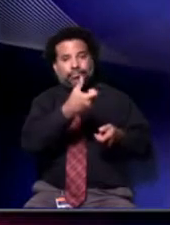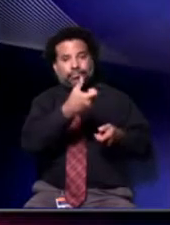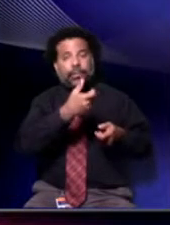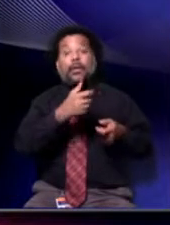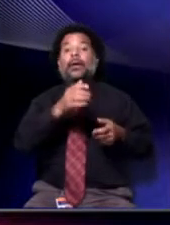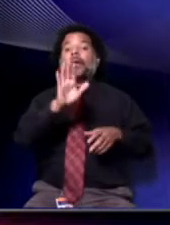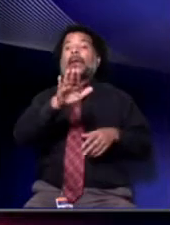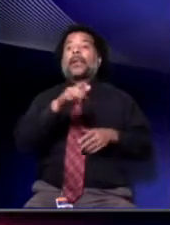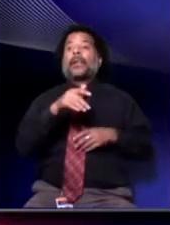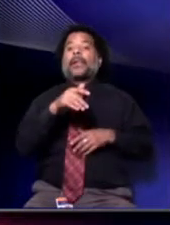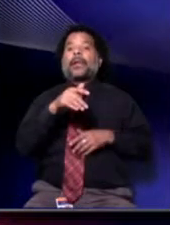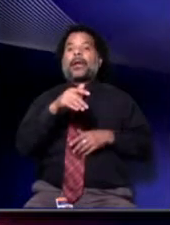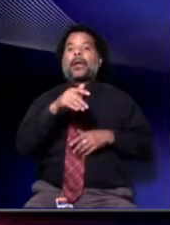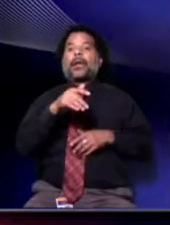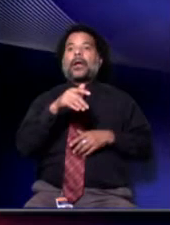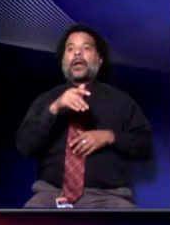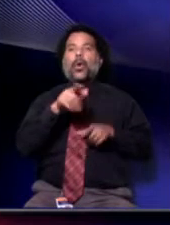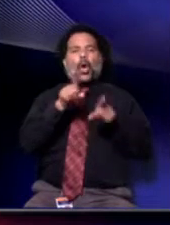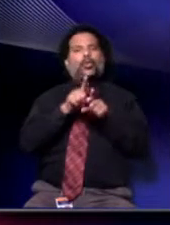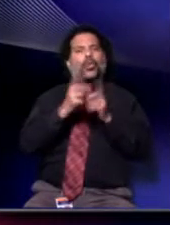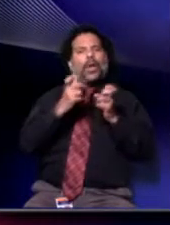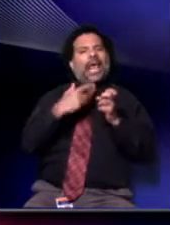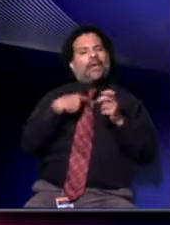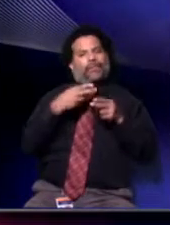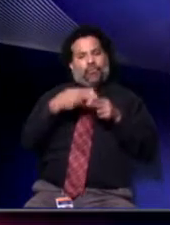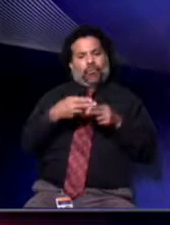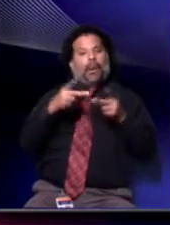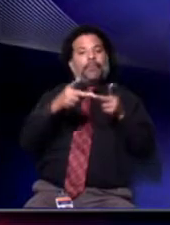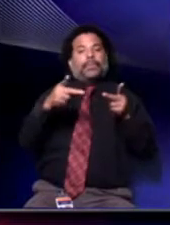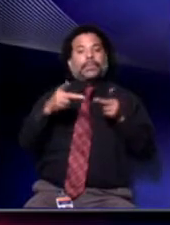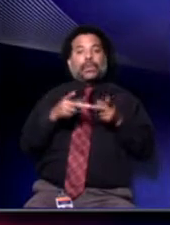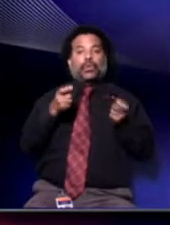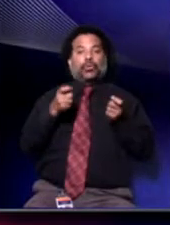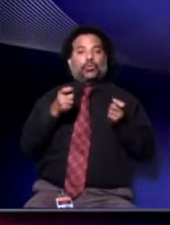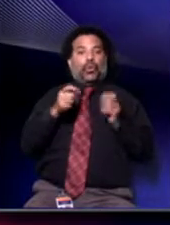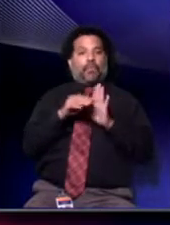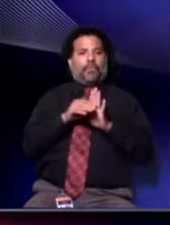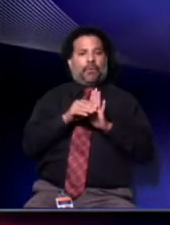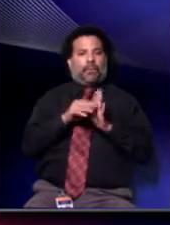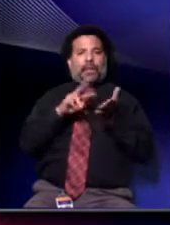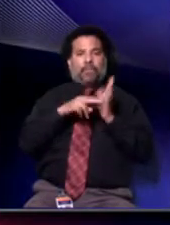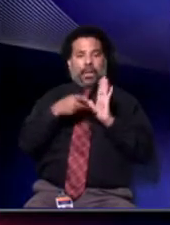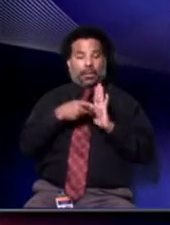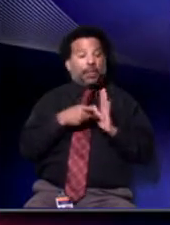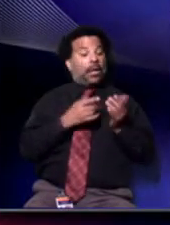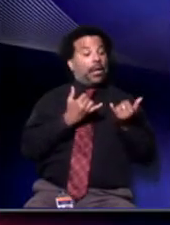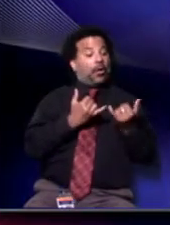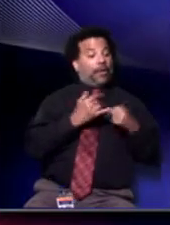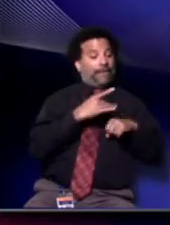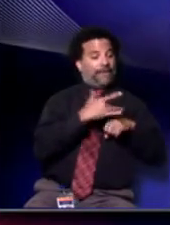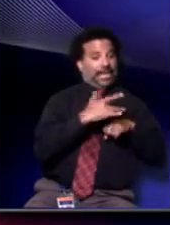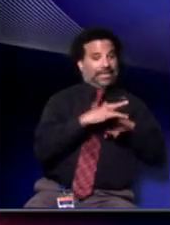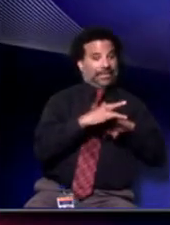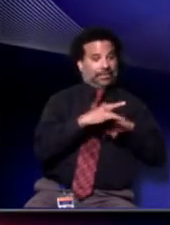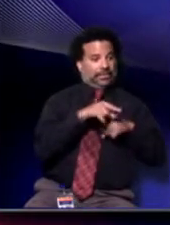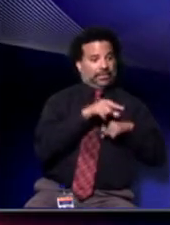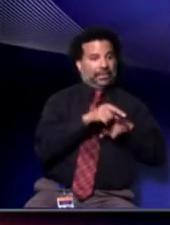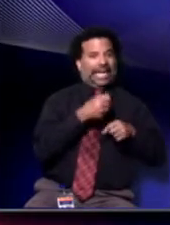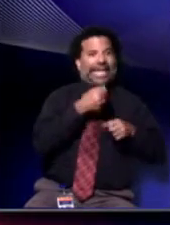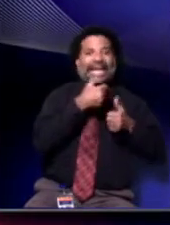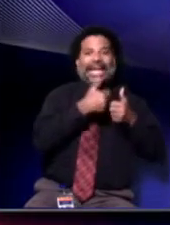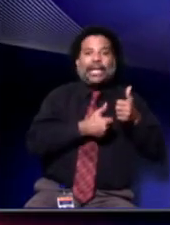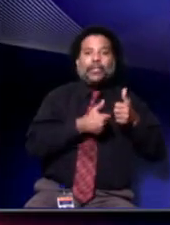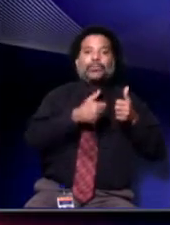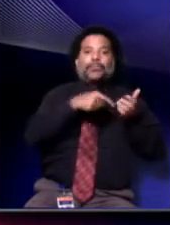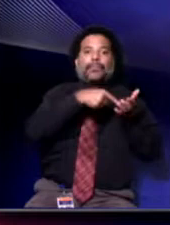establish a valid position control model so that we can see what our current vacancy savings is each pay period, because it will increase as